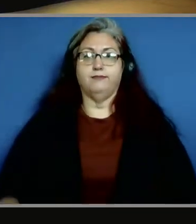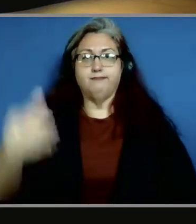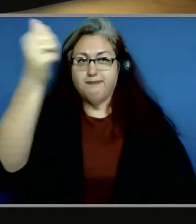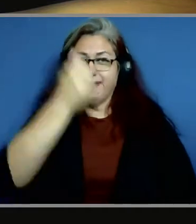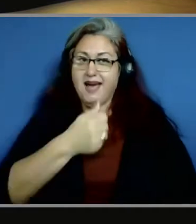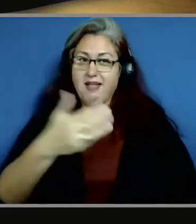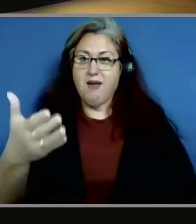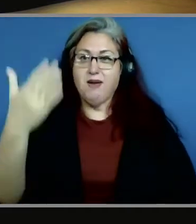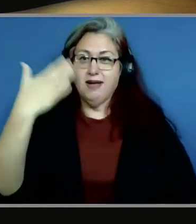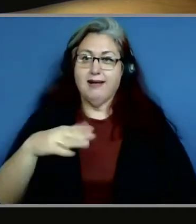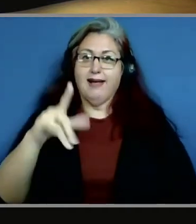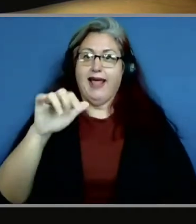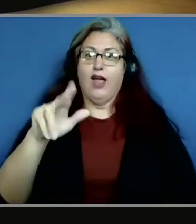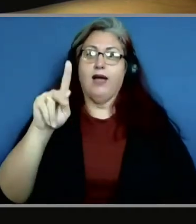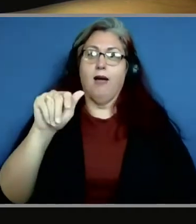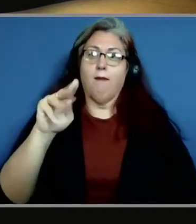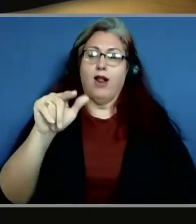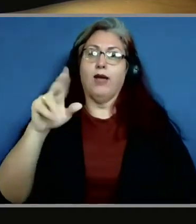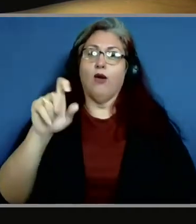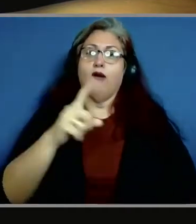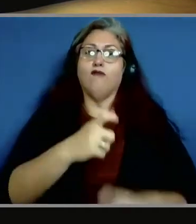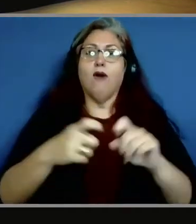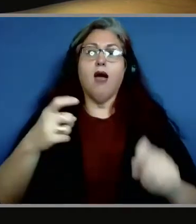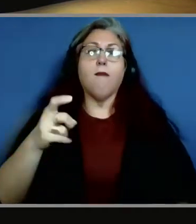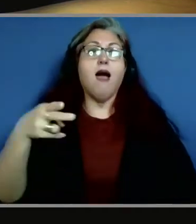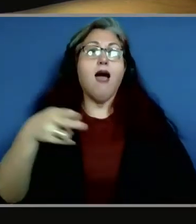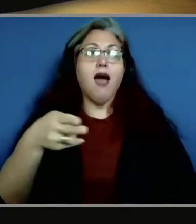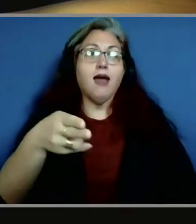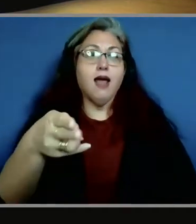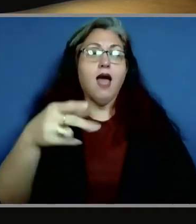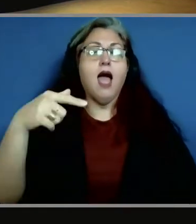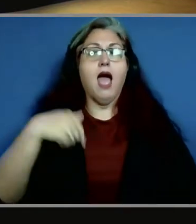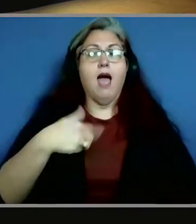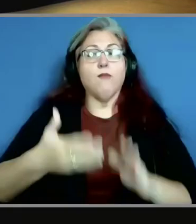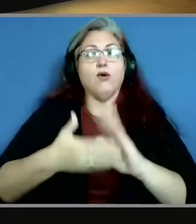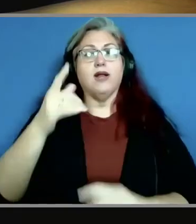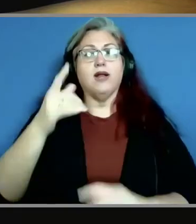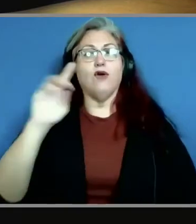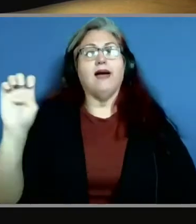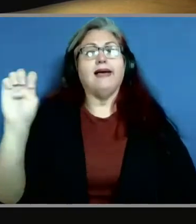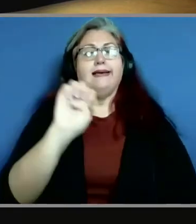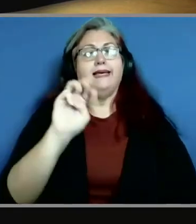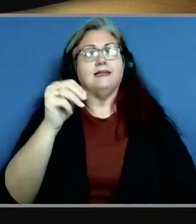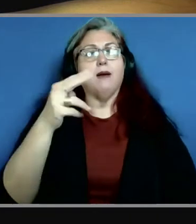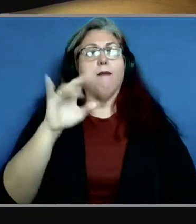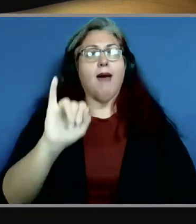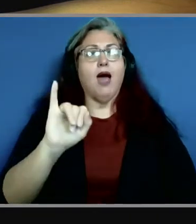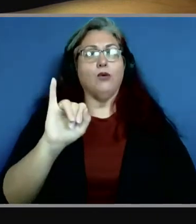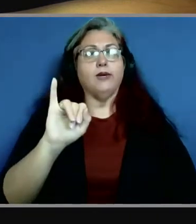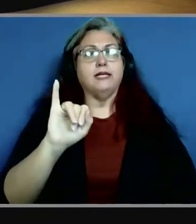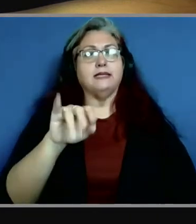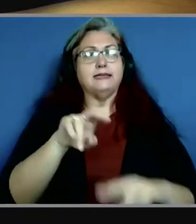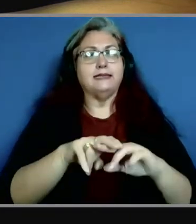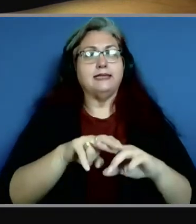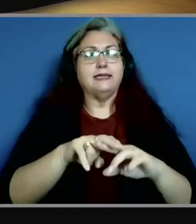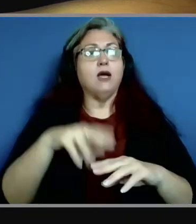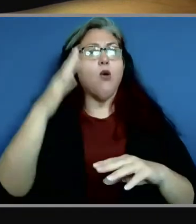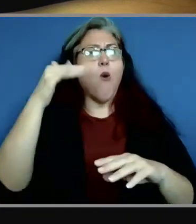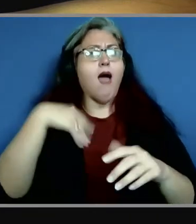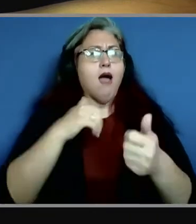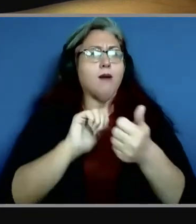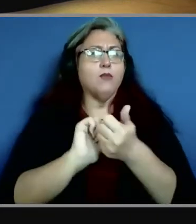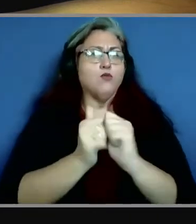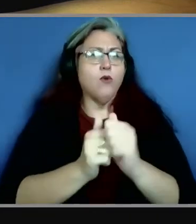Aloha, this is Claire Kamalu Carroll from Hana, and I'm running for East Maui County Council seat. The reason I'm running for